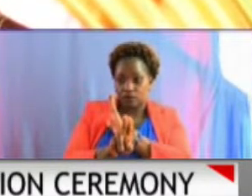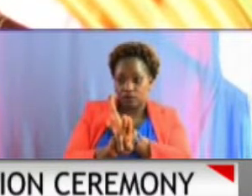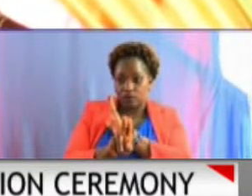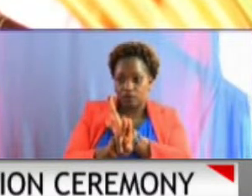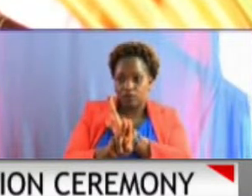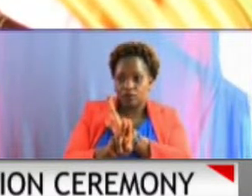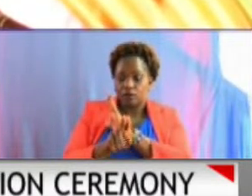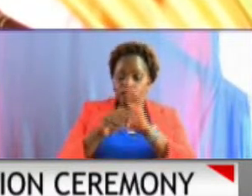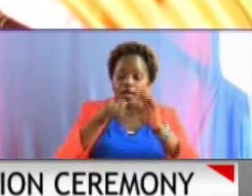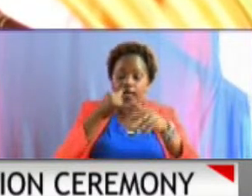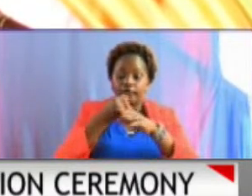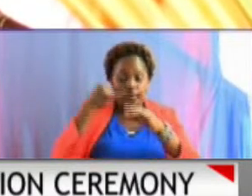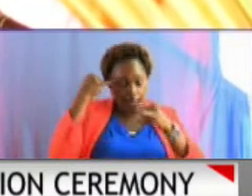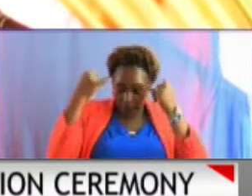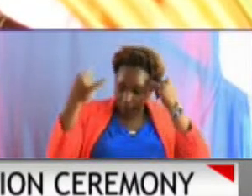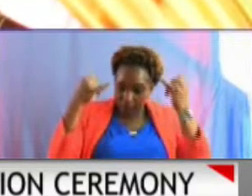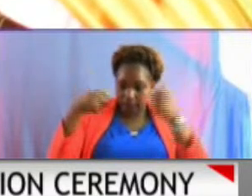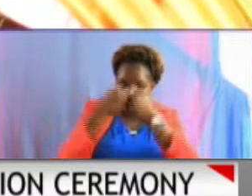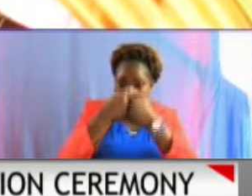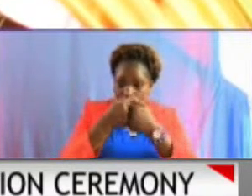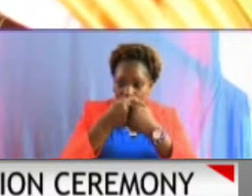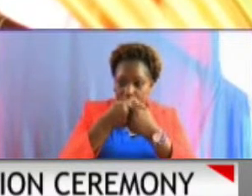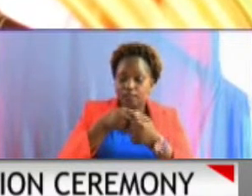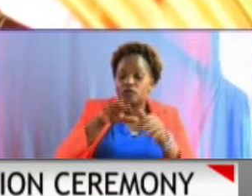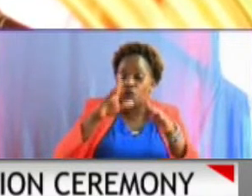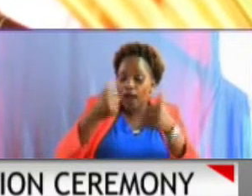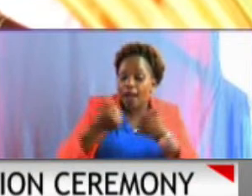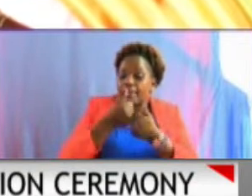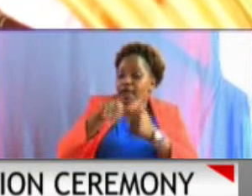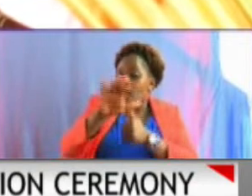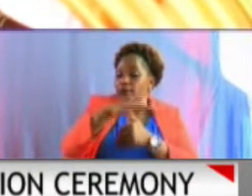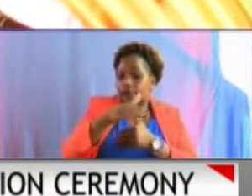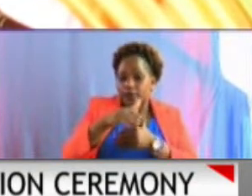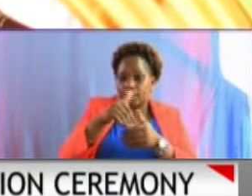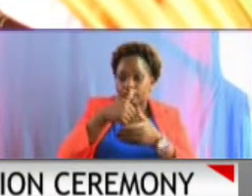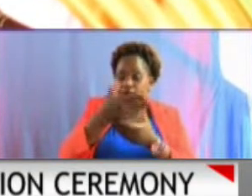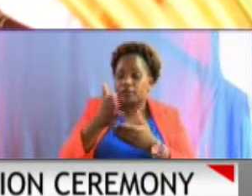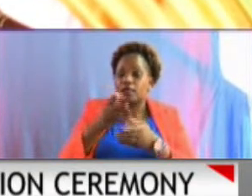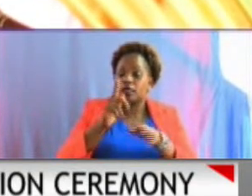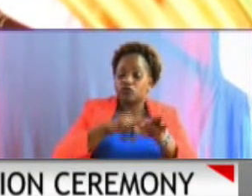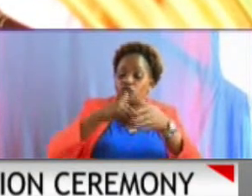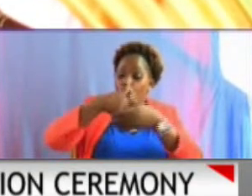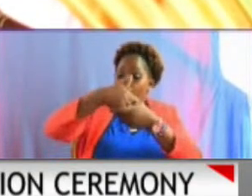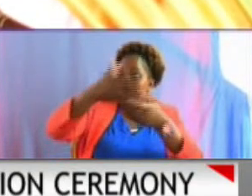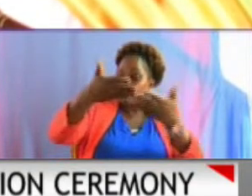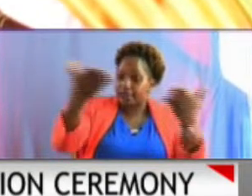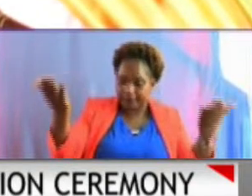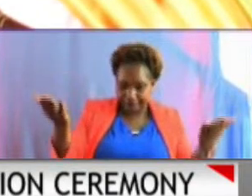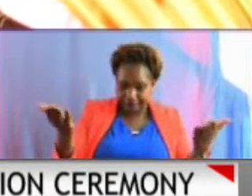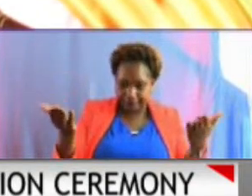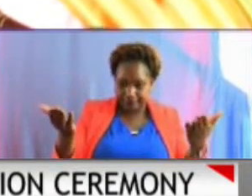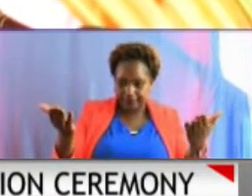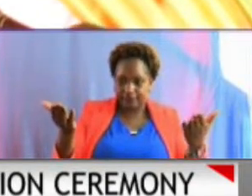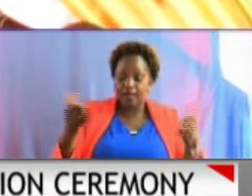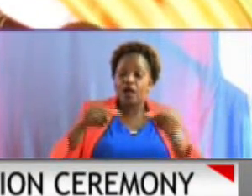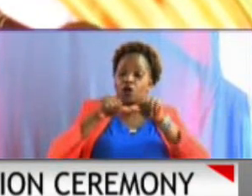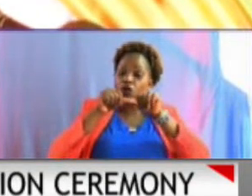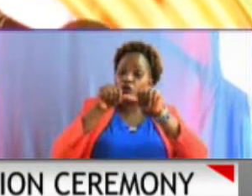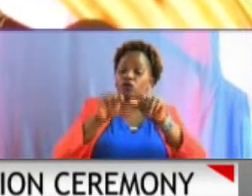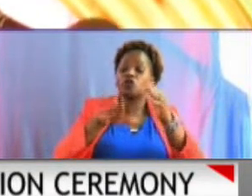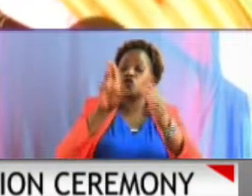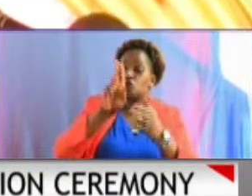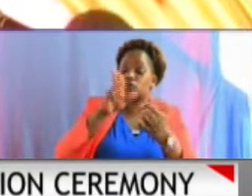test ideas and to challenge the status quo. As you go out there, continue to